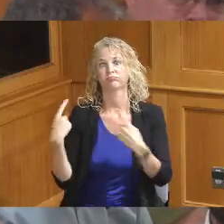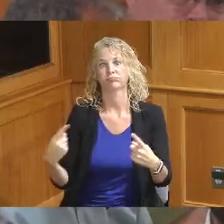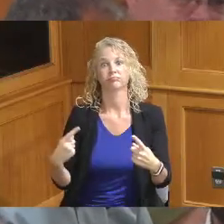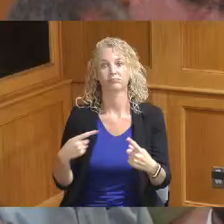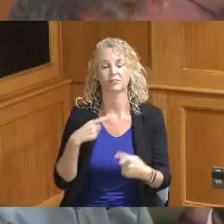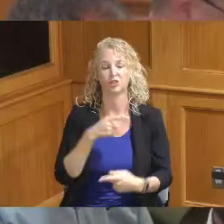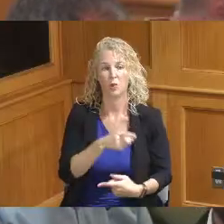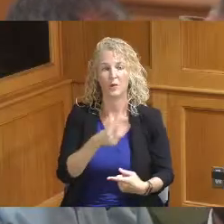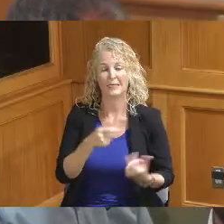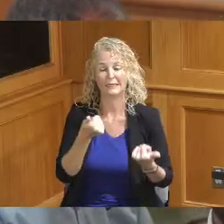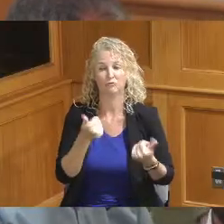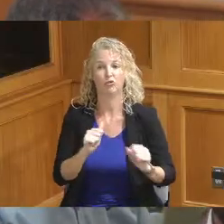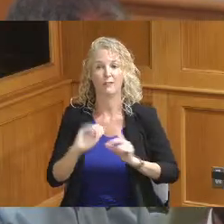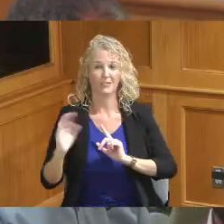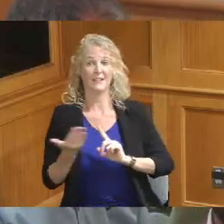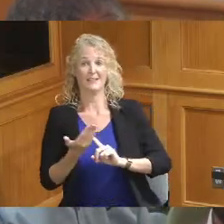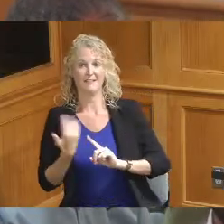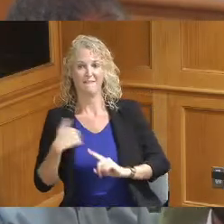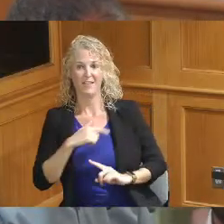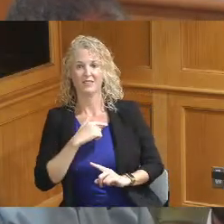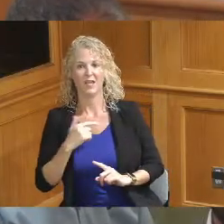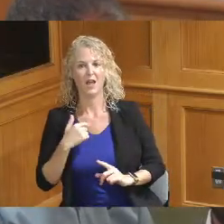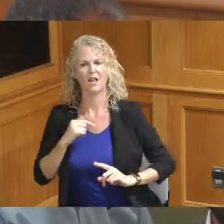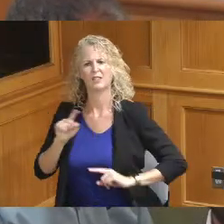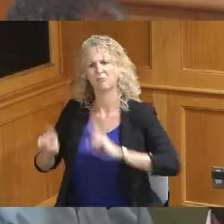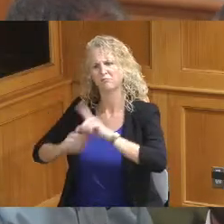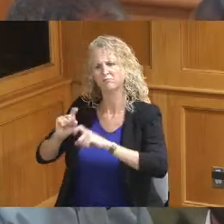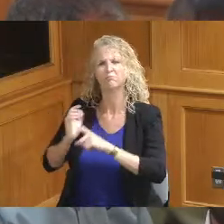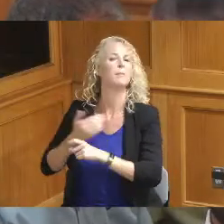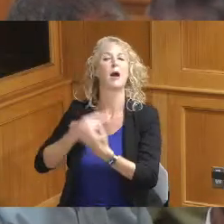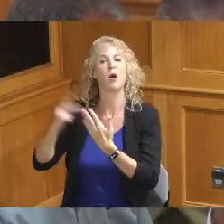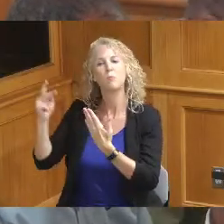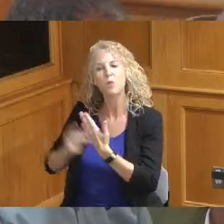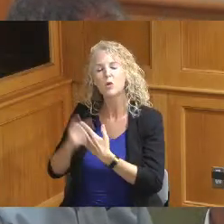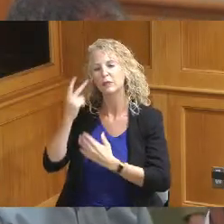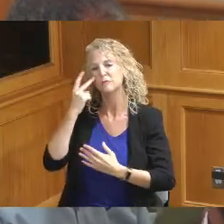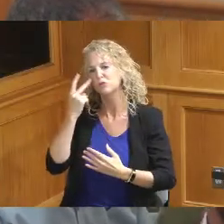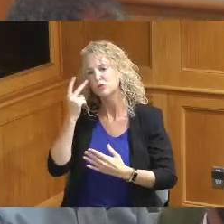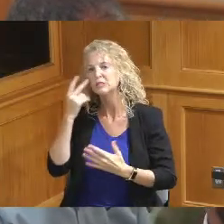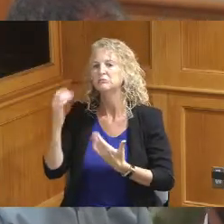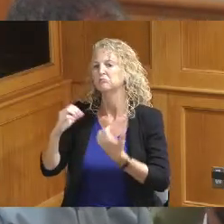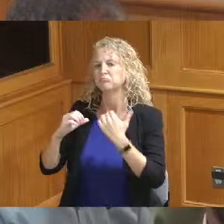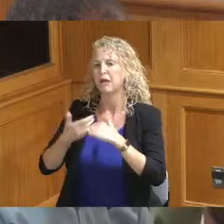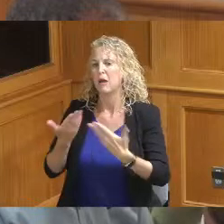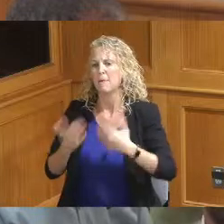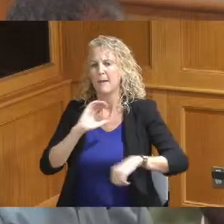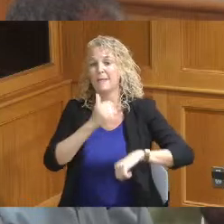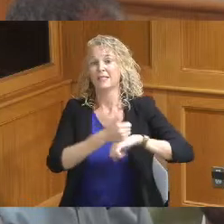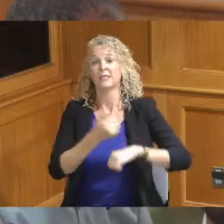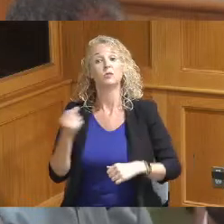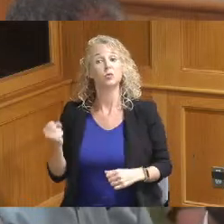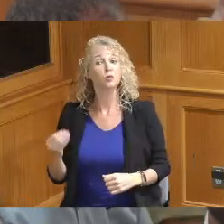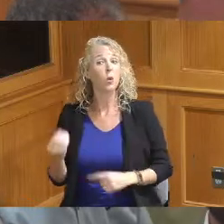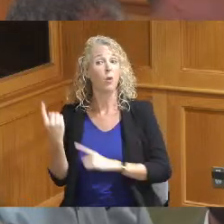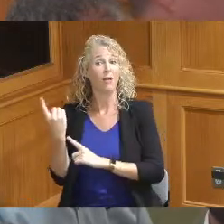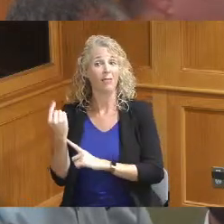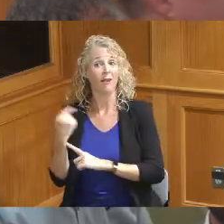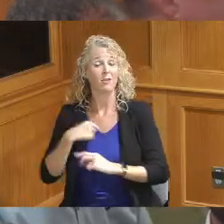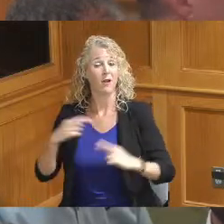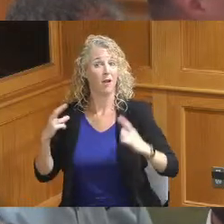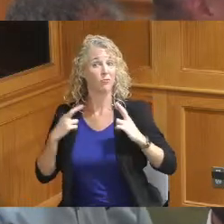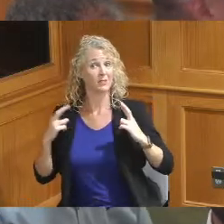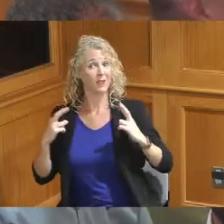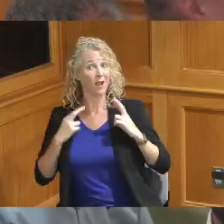several times about how we conducted our program in Cincinnati. He had come down and shadowed us. So upon my retirement, I had a real